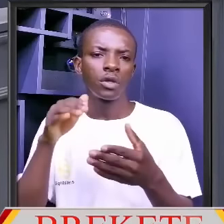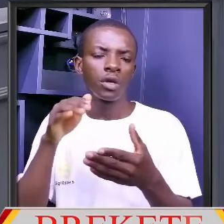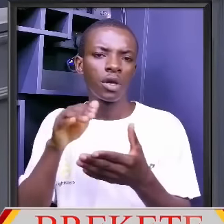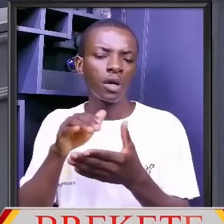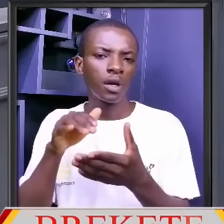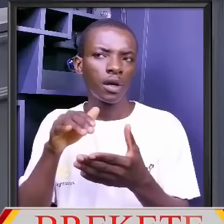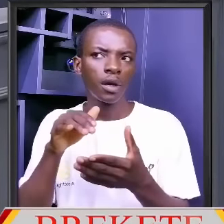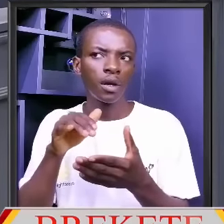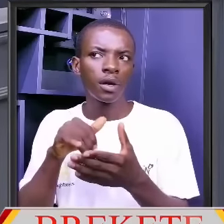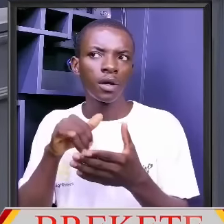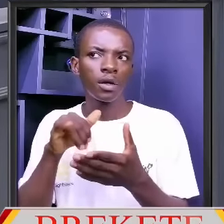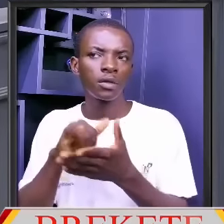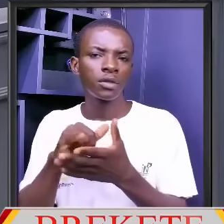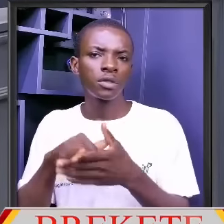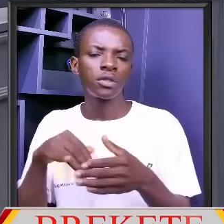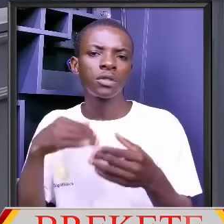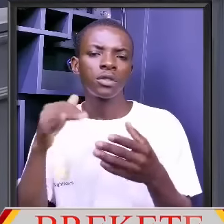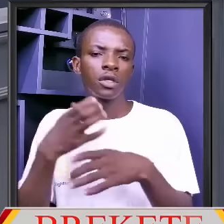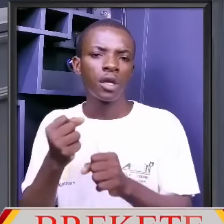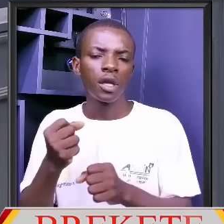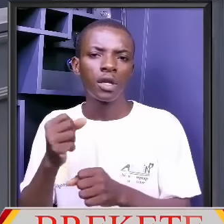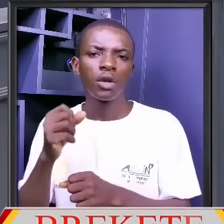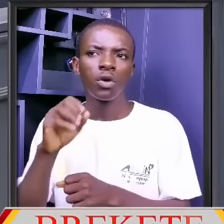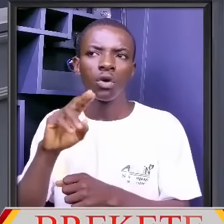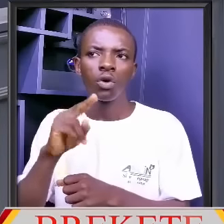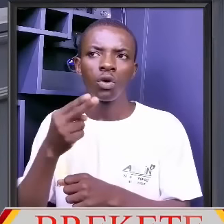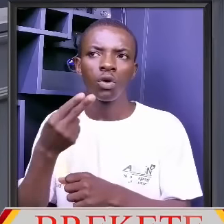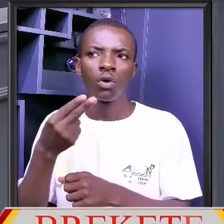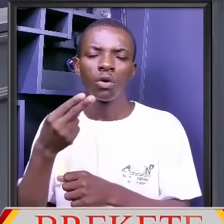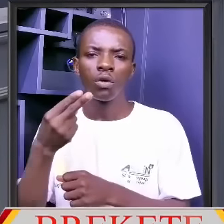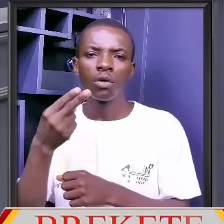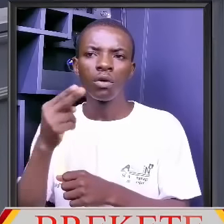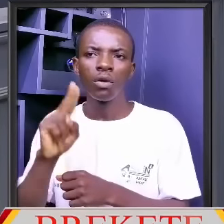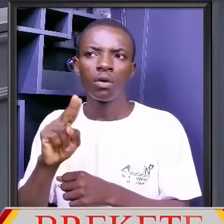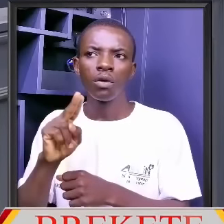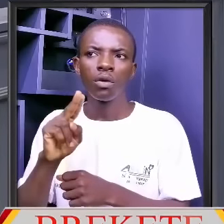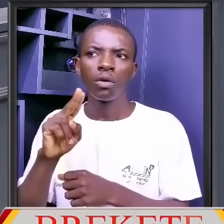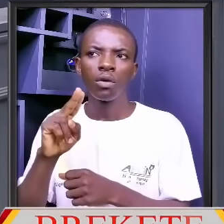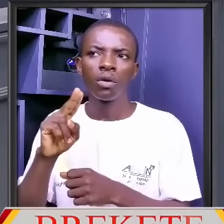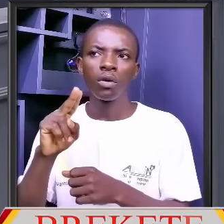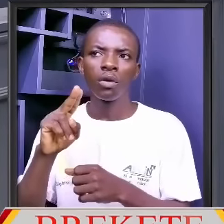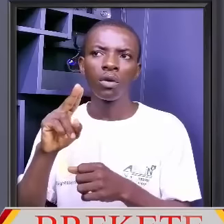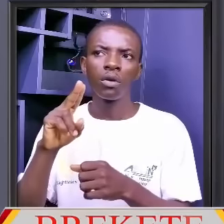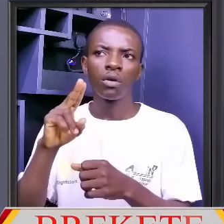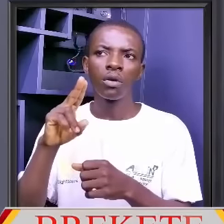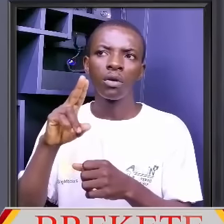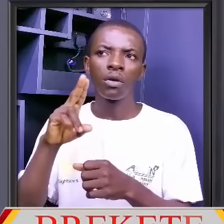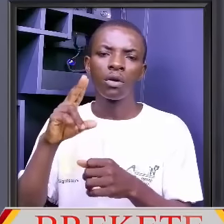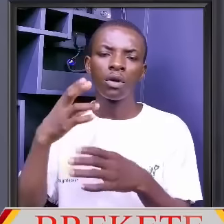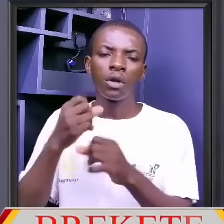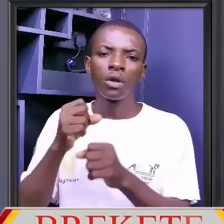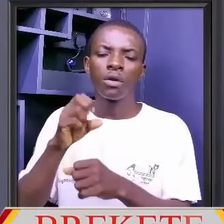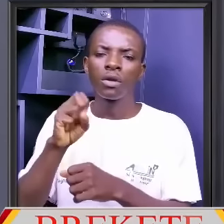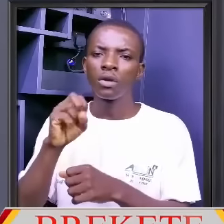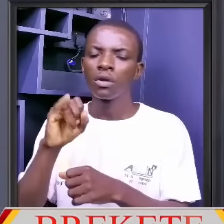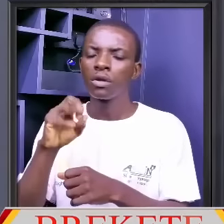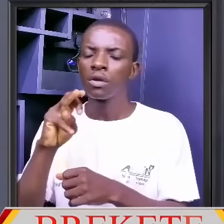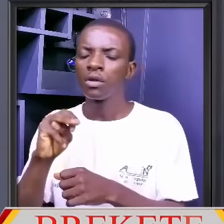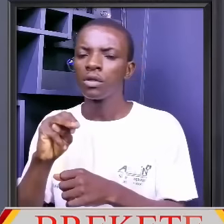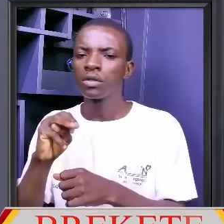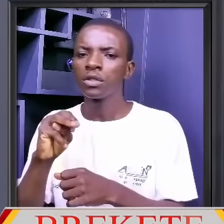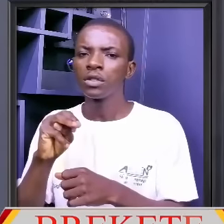He can't say, I don't get phone booth. That time, I don't get my SIM. He can't collect my SIM, my